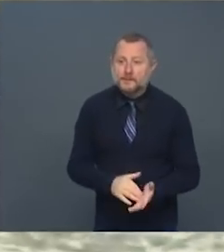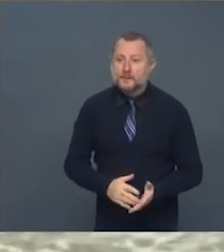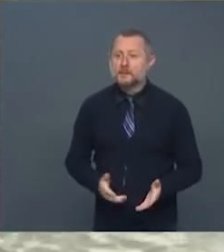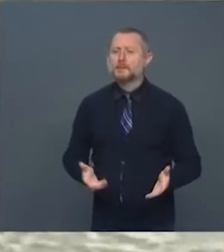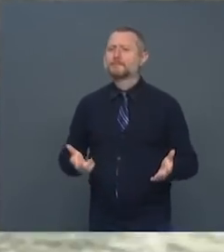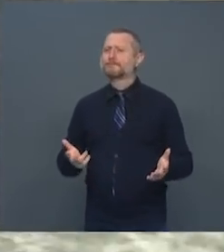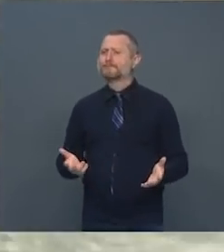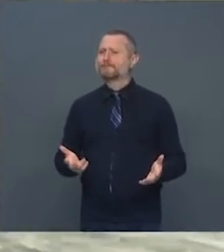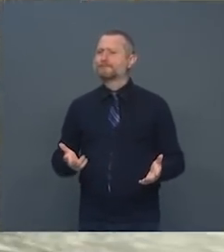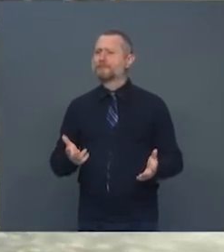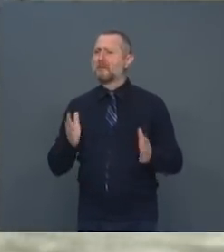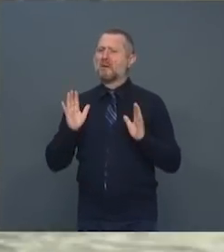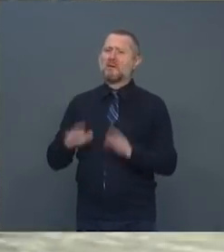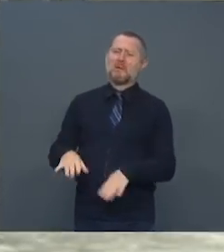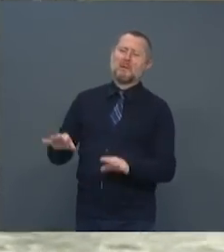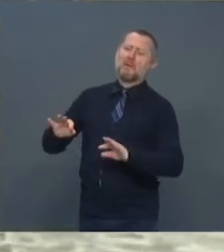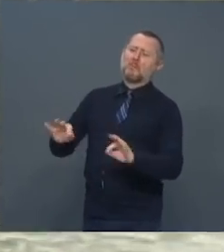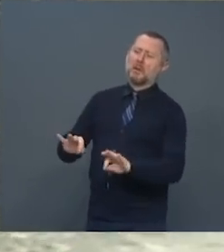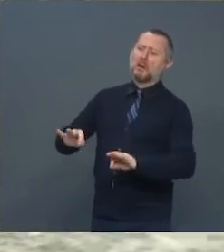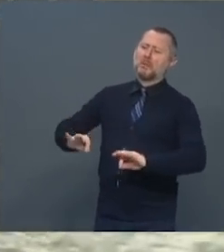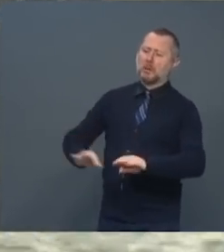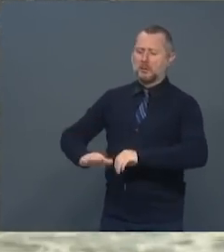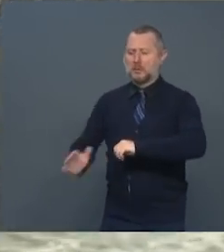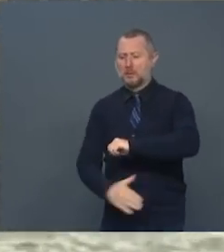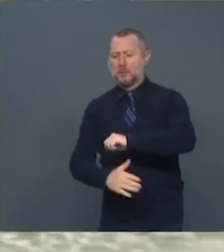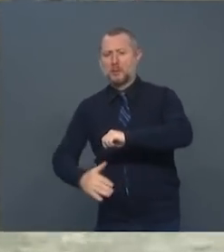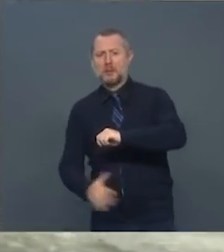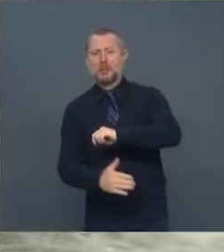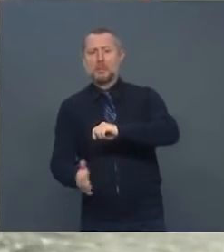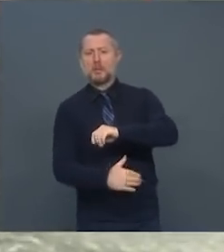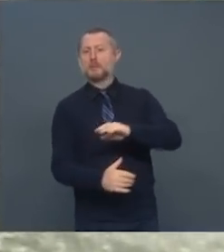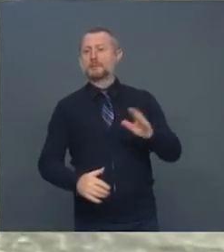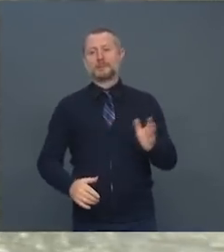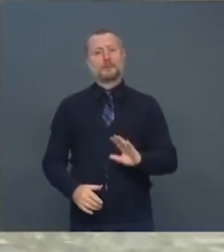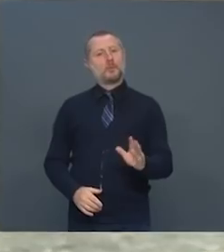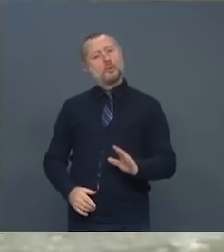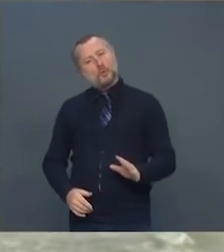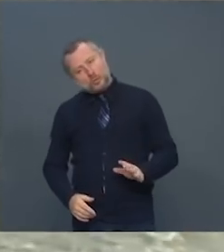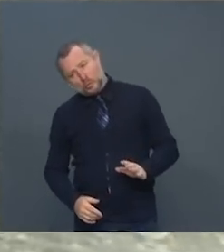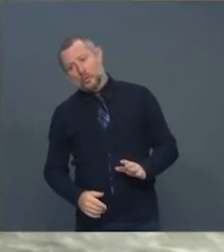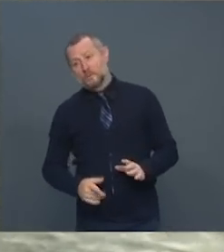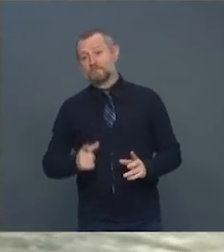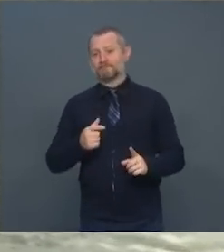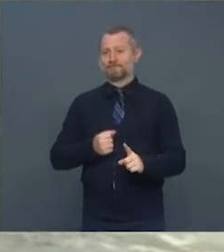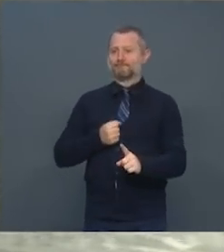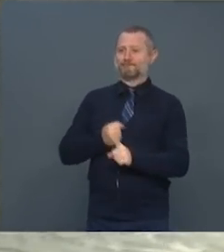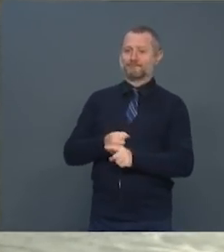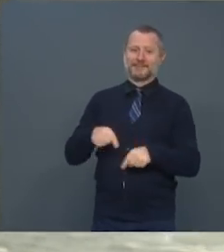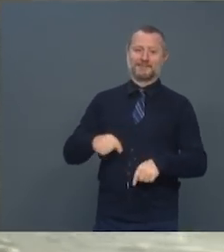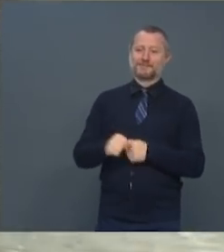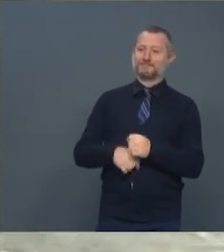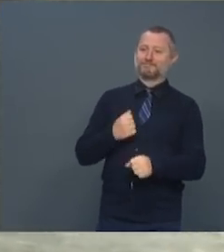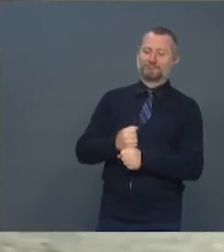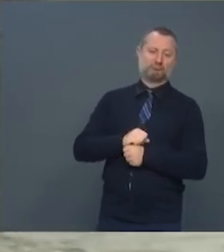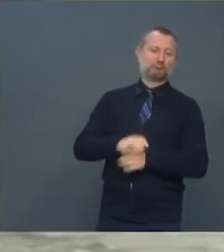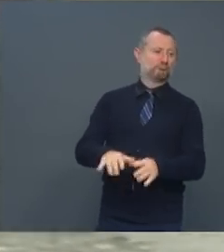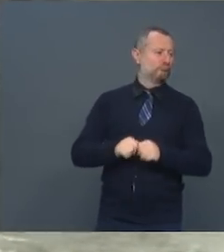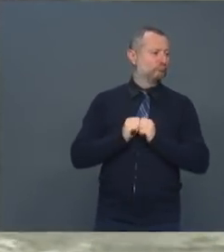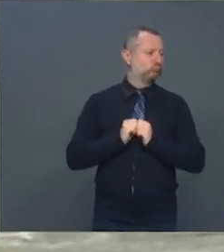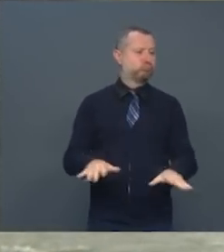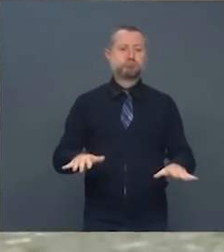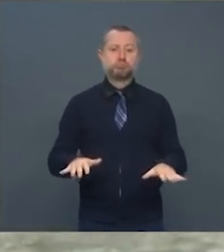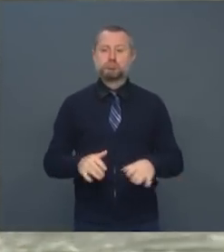Nothing. Nothing. And then we have COVID. It's not that it came out of the